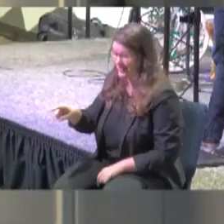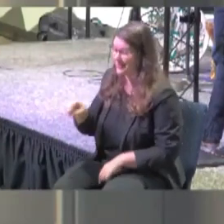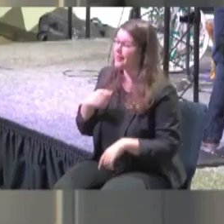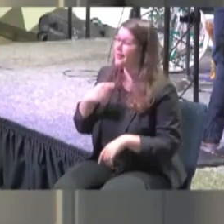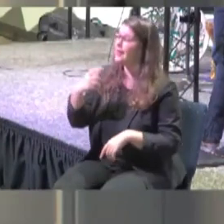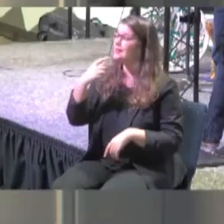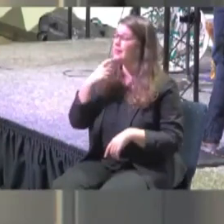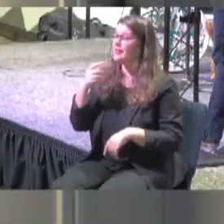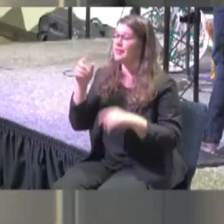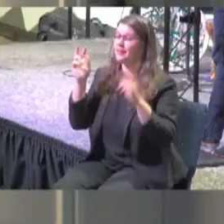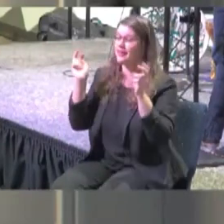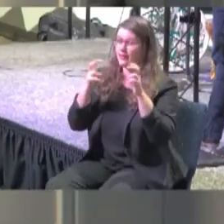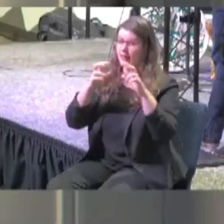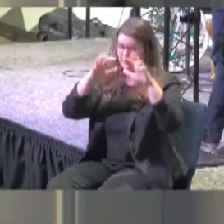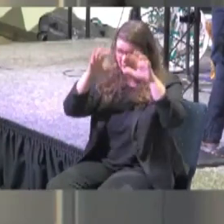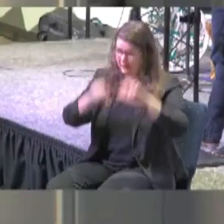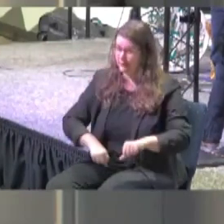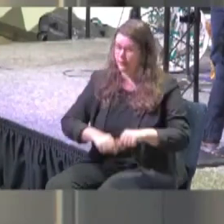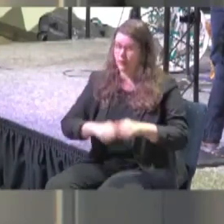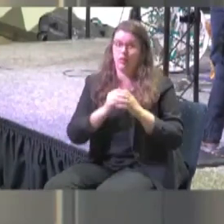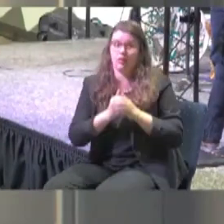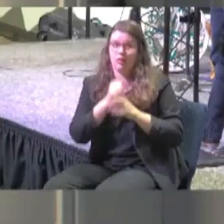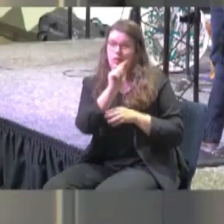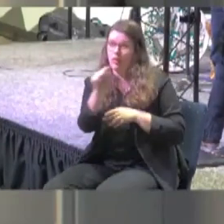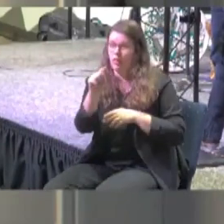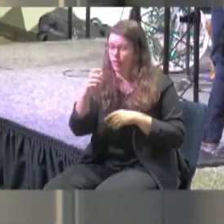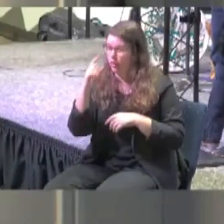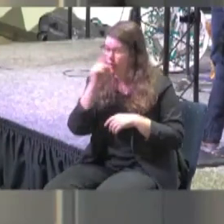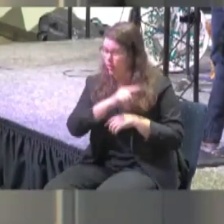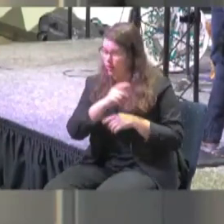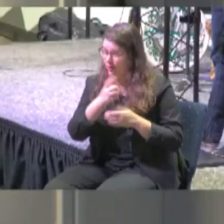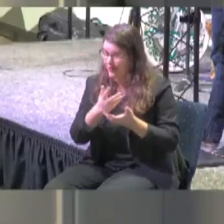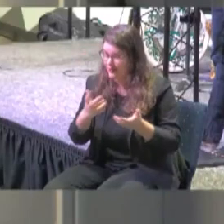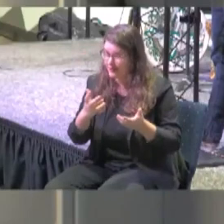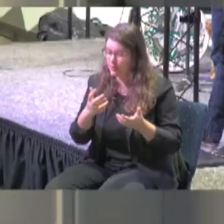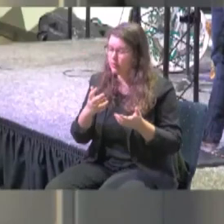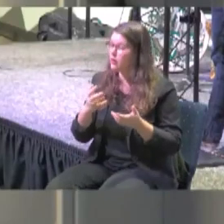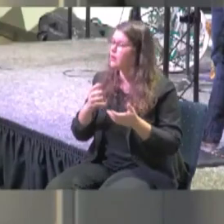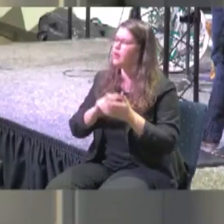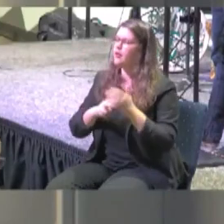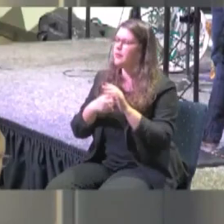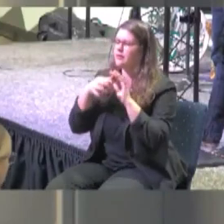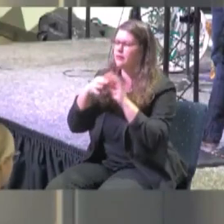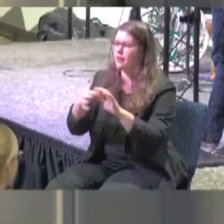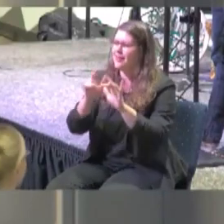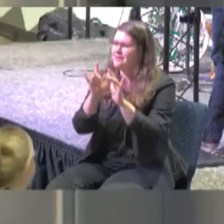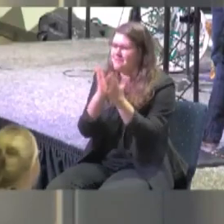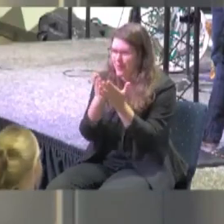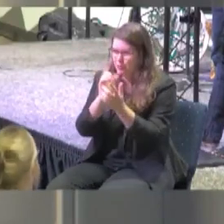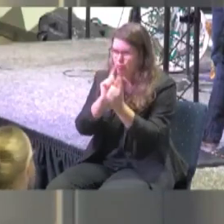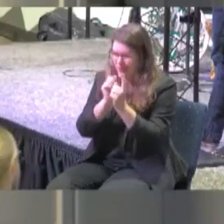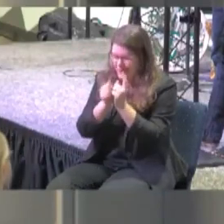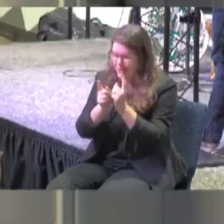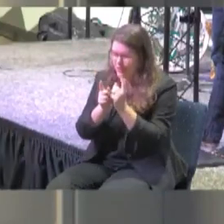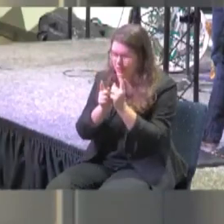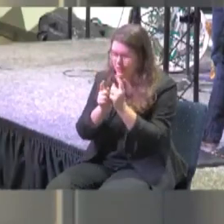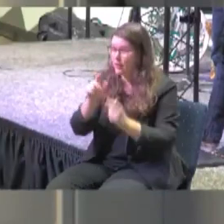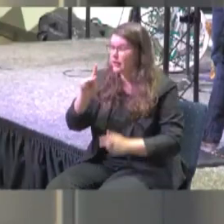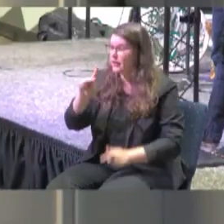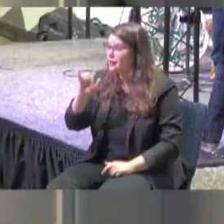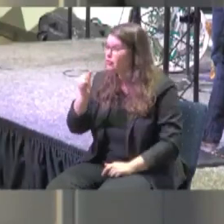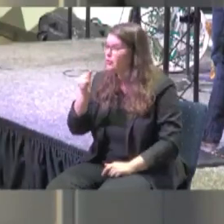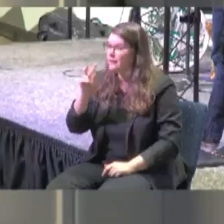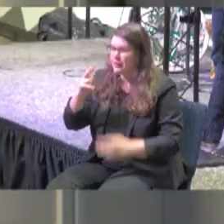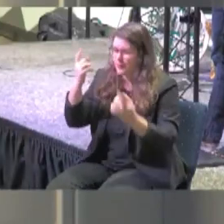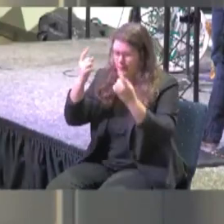killing textual or killing scriptural idols, right? We're talking about doing away with sacred texts which have failed